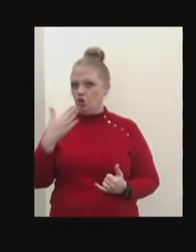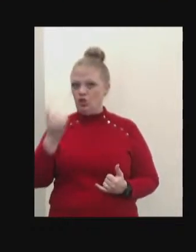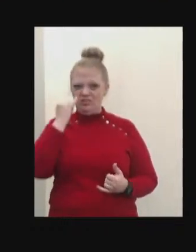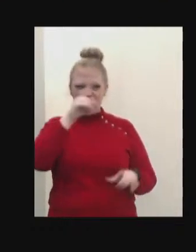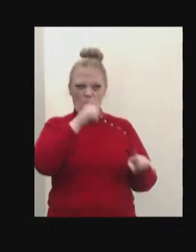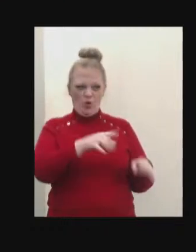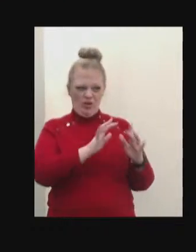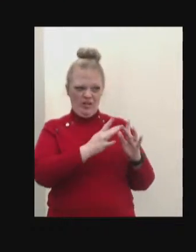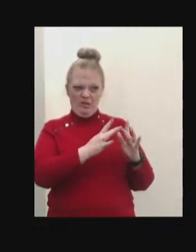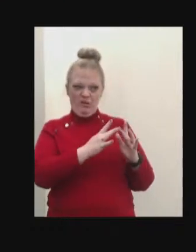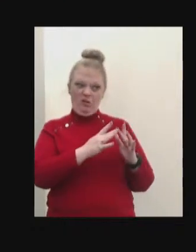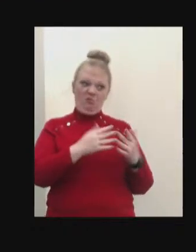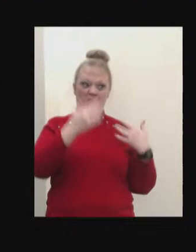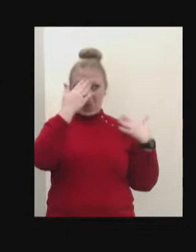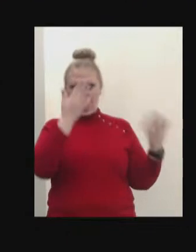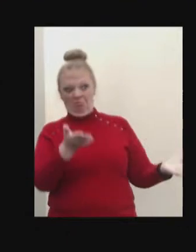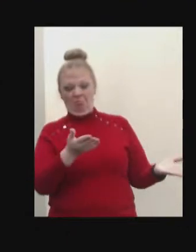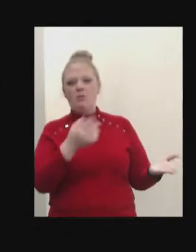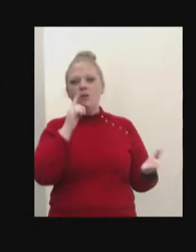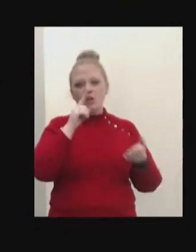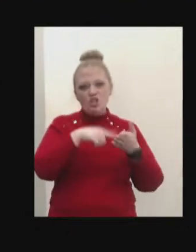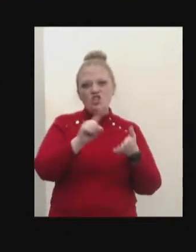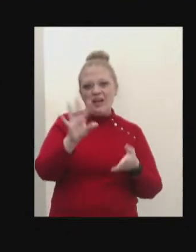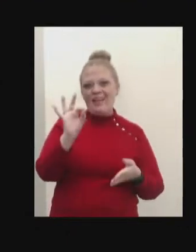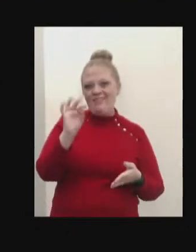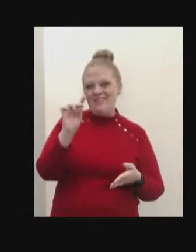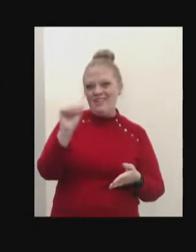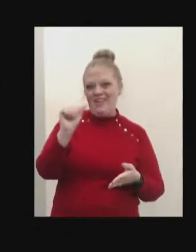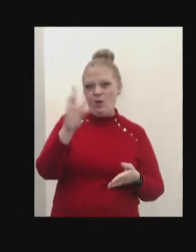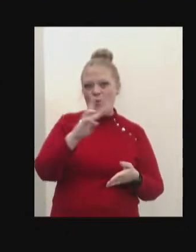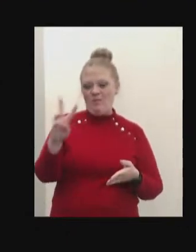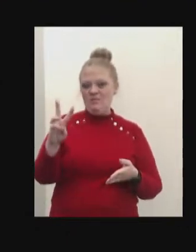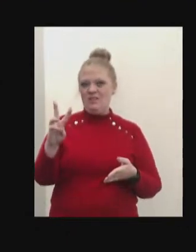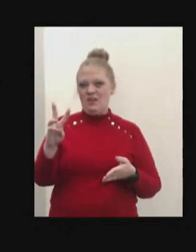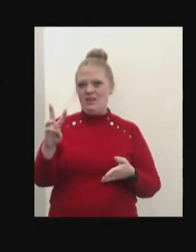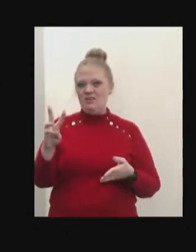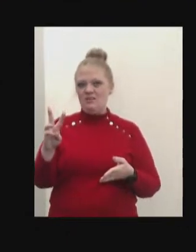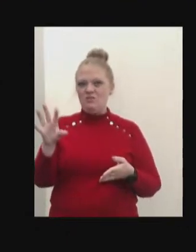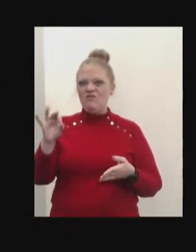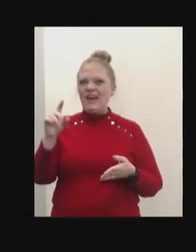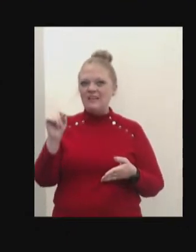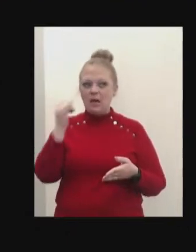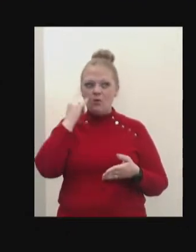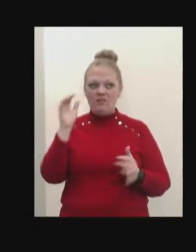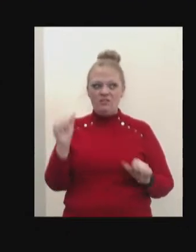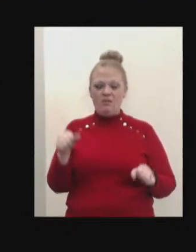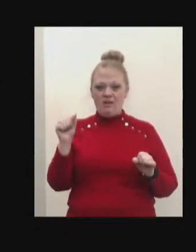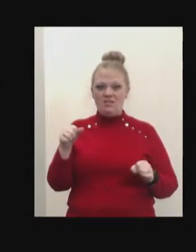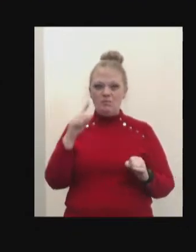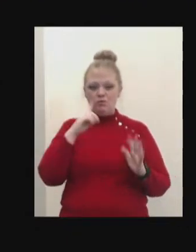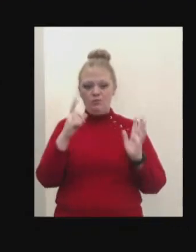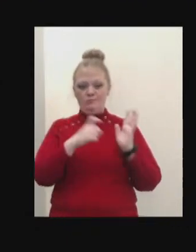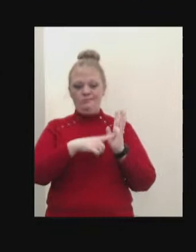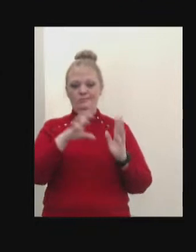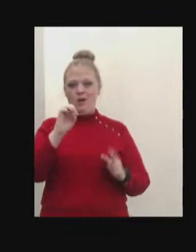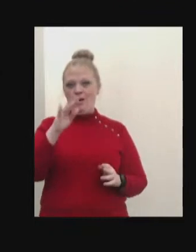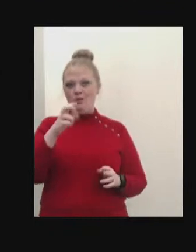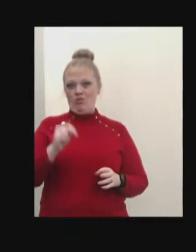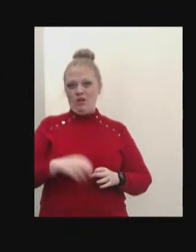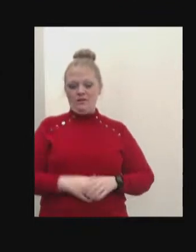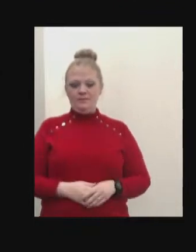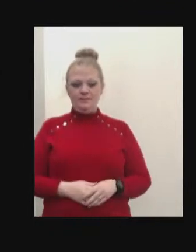heard of it before, you might want to check with the FDA site to determine if it's possible to identify the Omicron variant. There is also